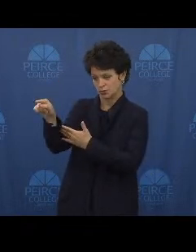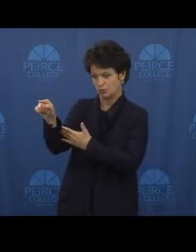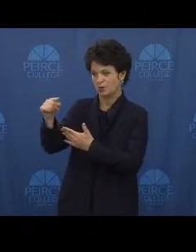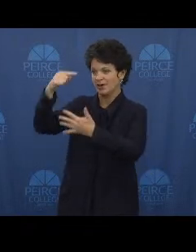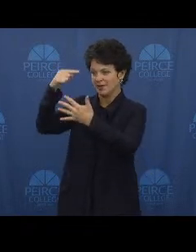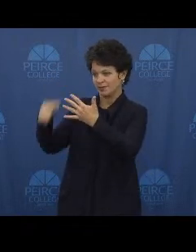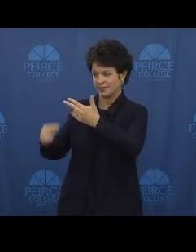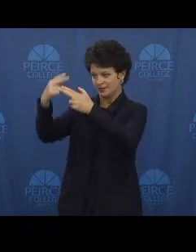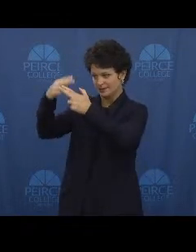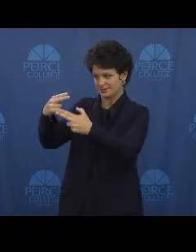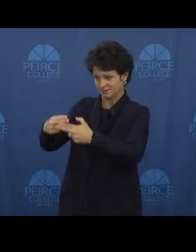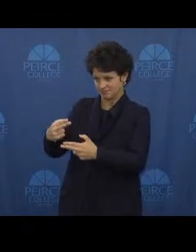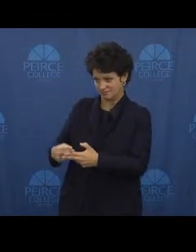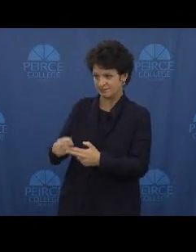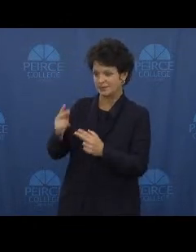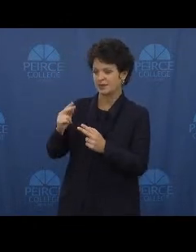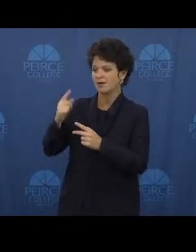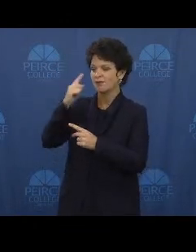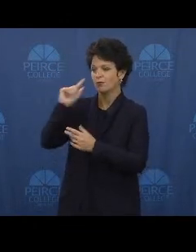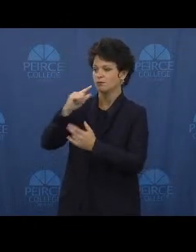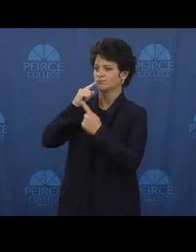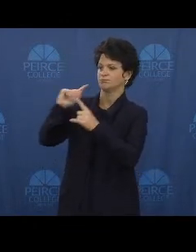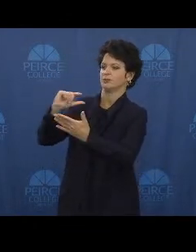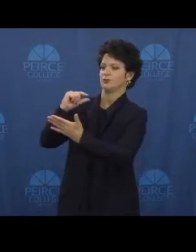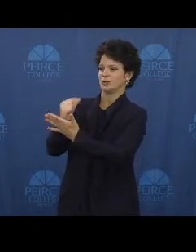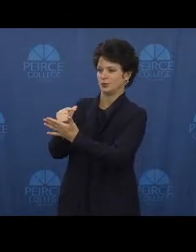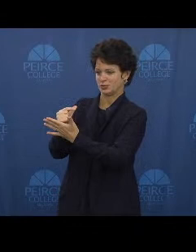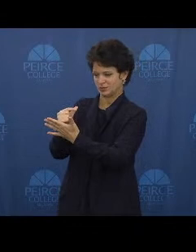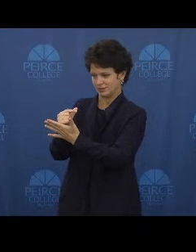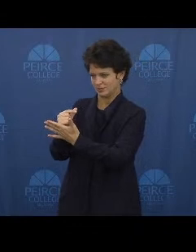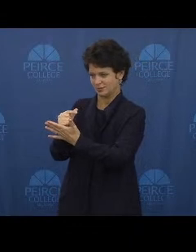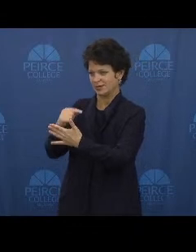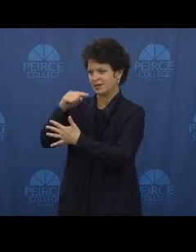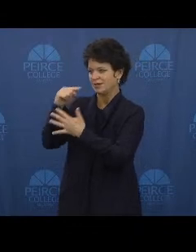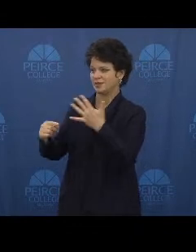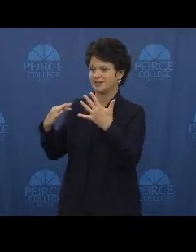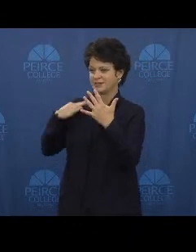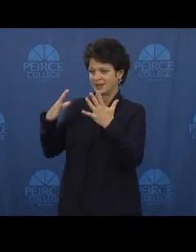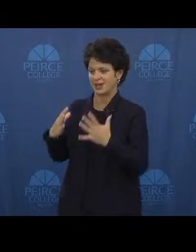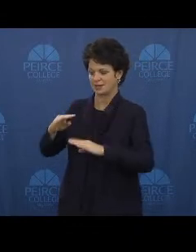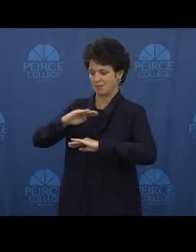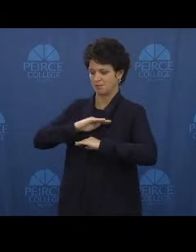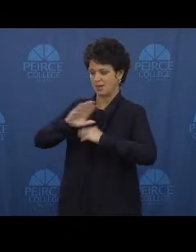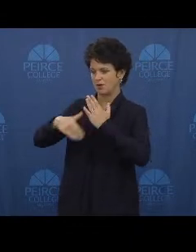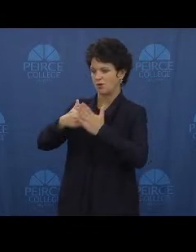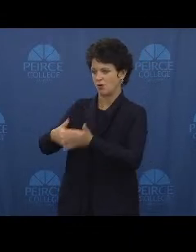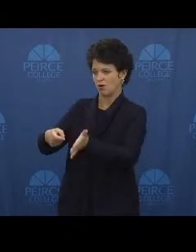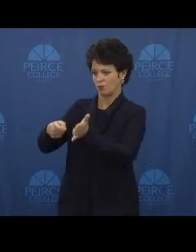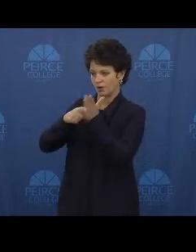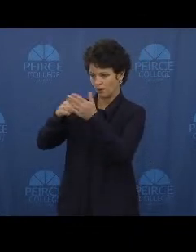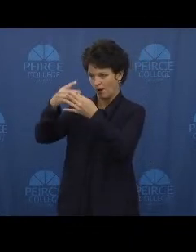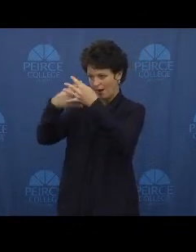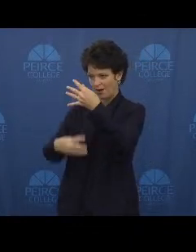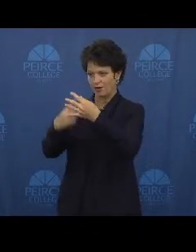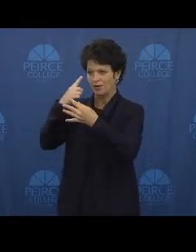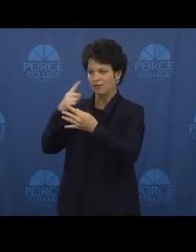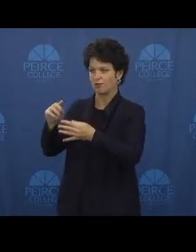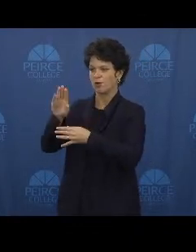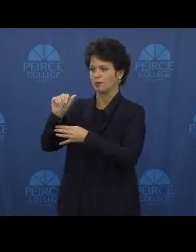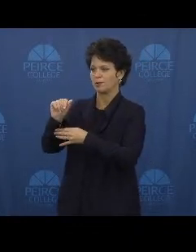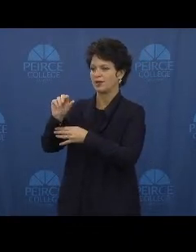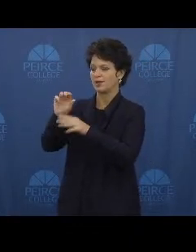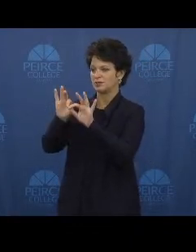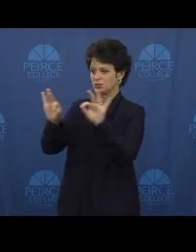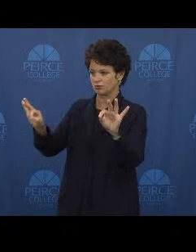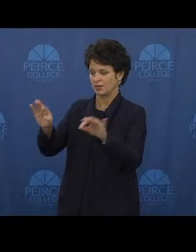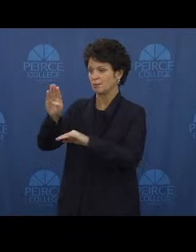the following list of candidates for graduation. These candidates have met all the requirements for the Bachelor of Science